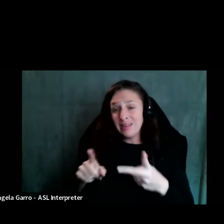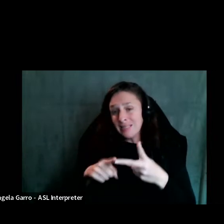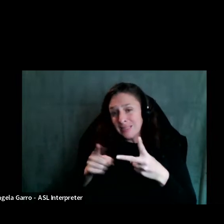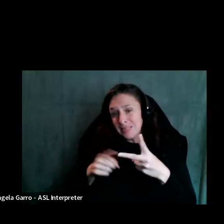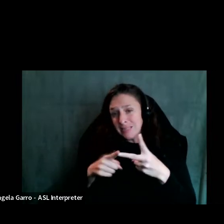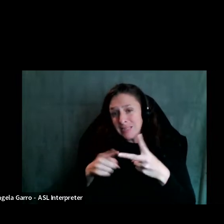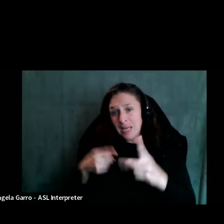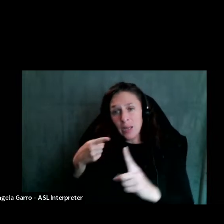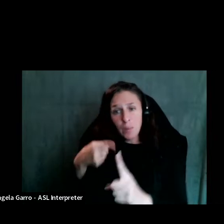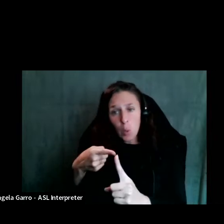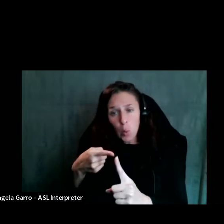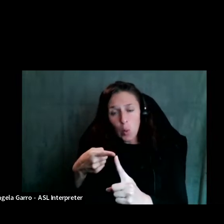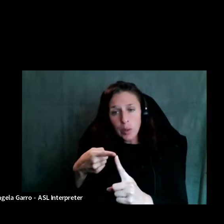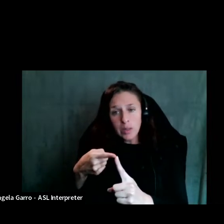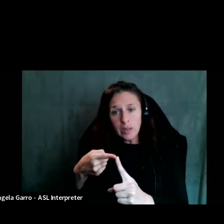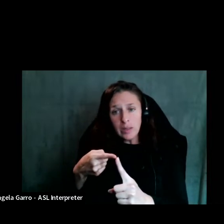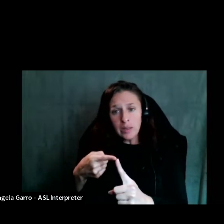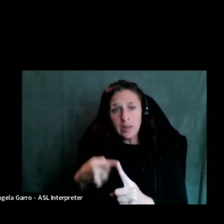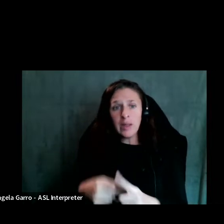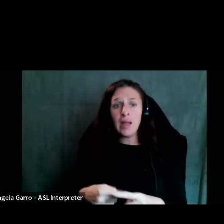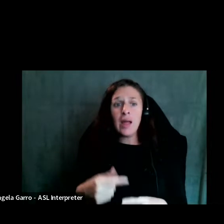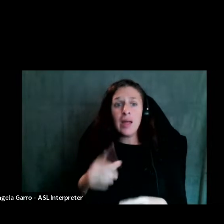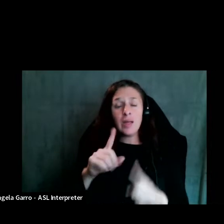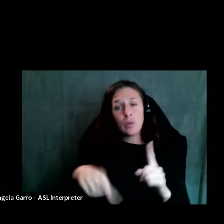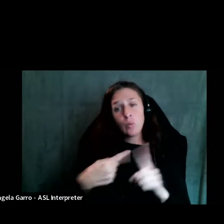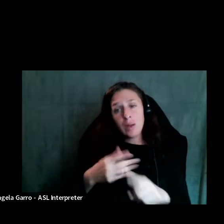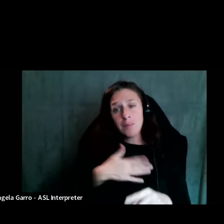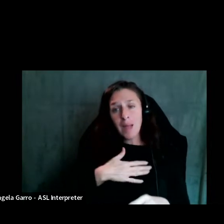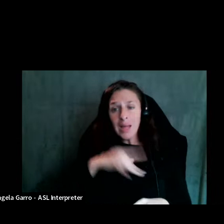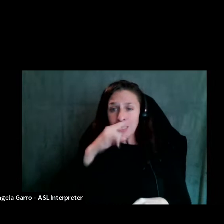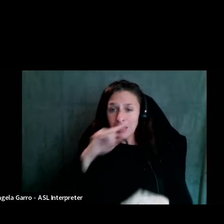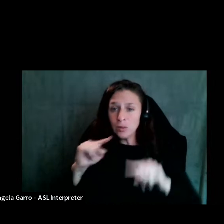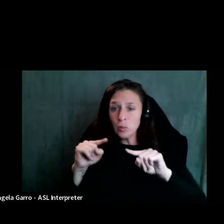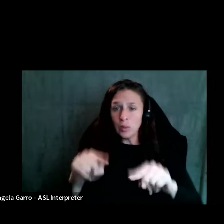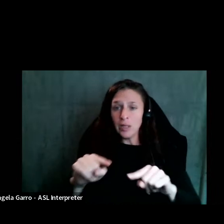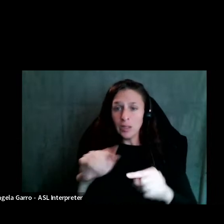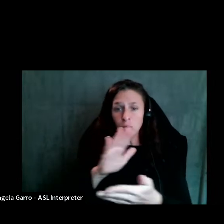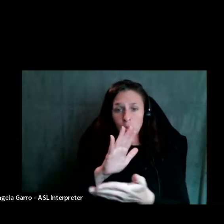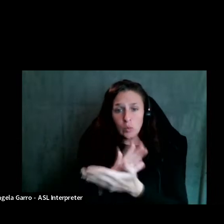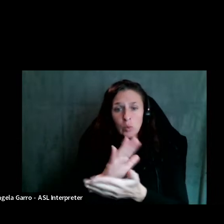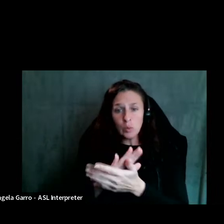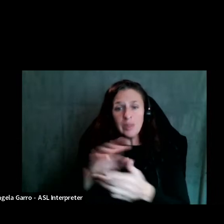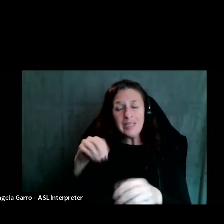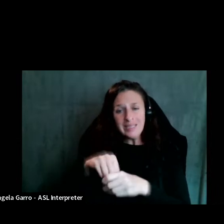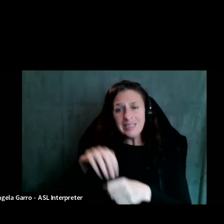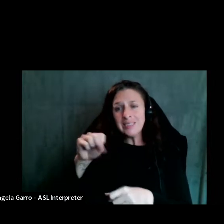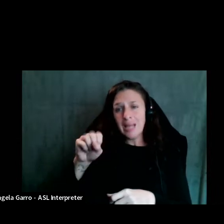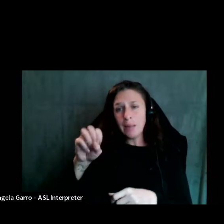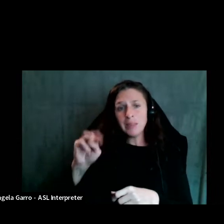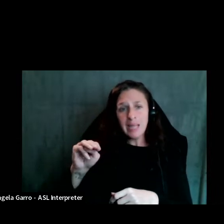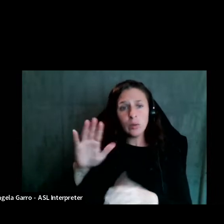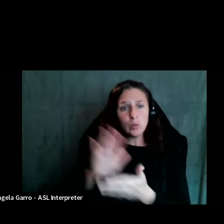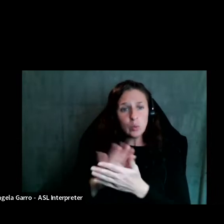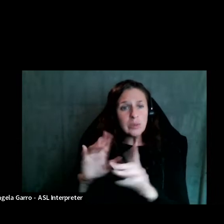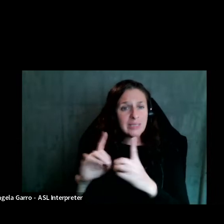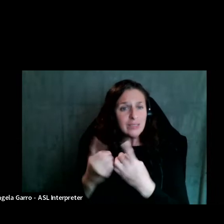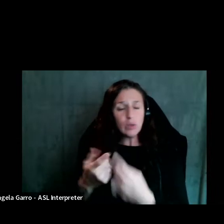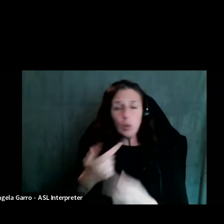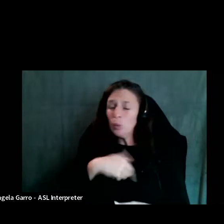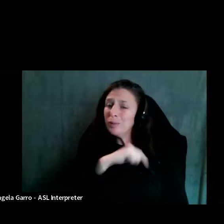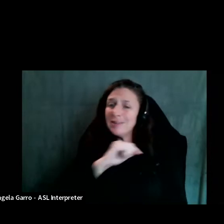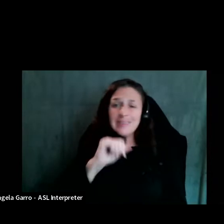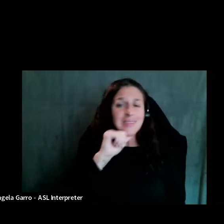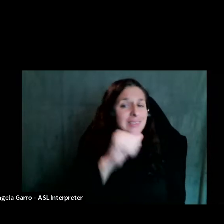second point that I want to raise is that when my children went to school in the San Mateo School District, we did not have a